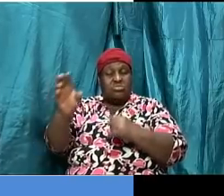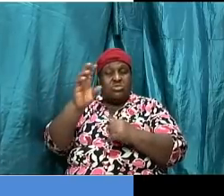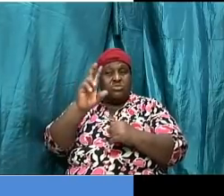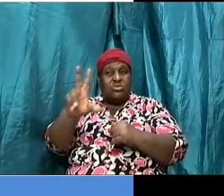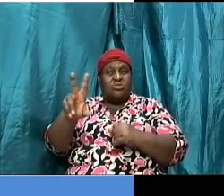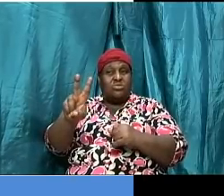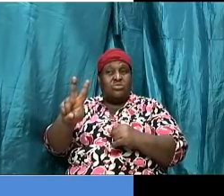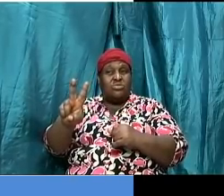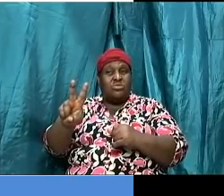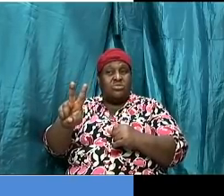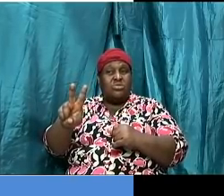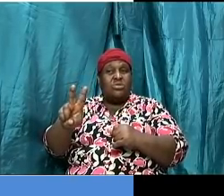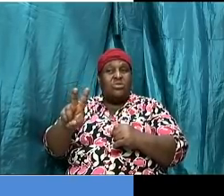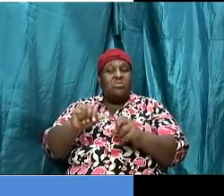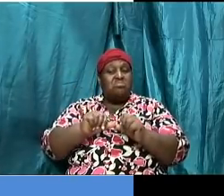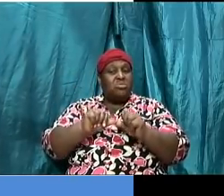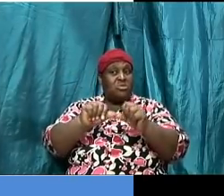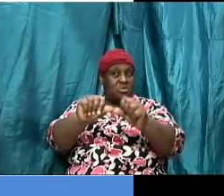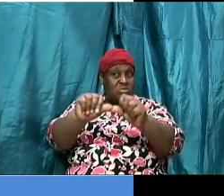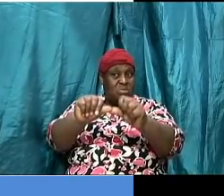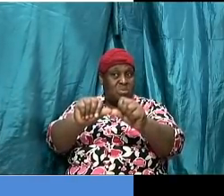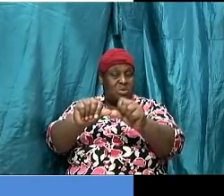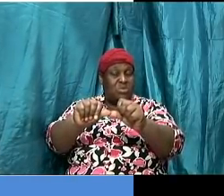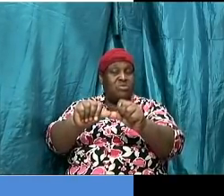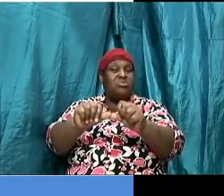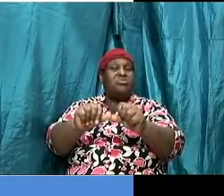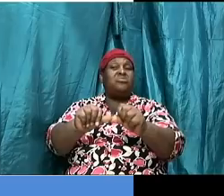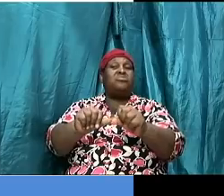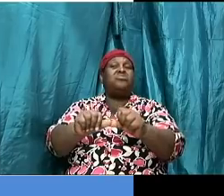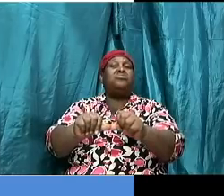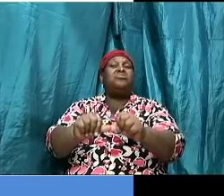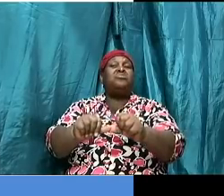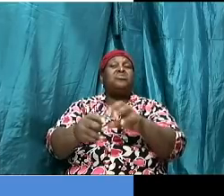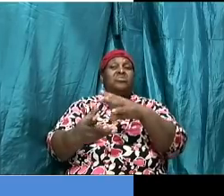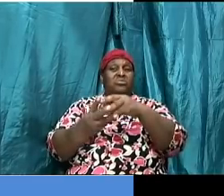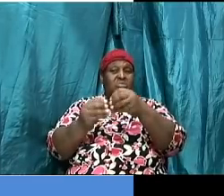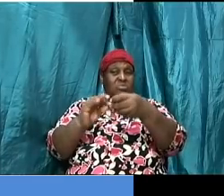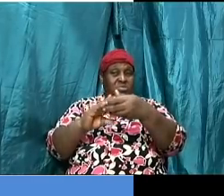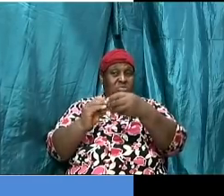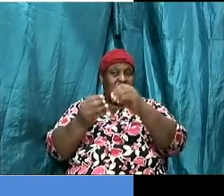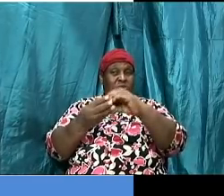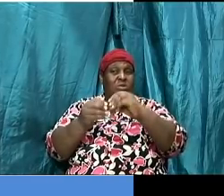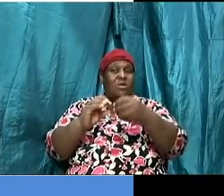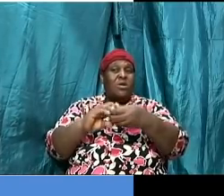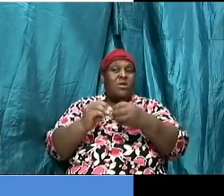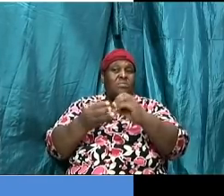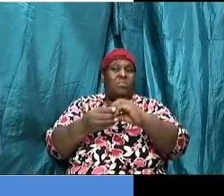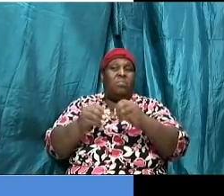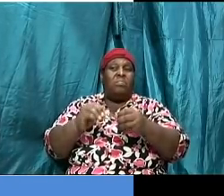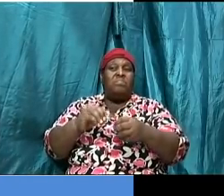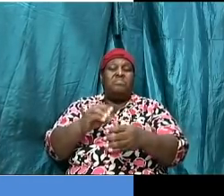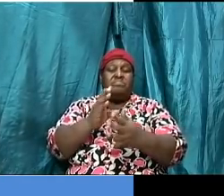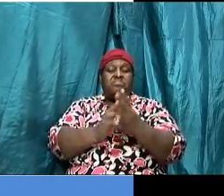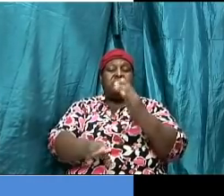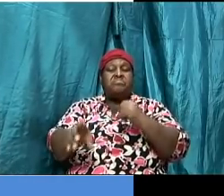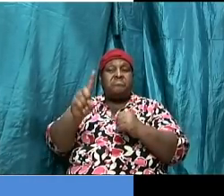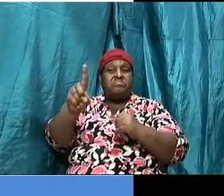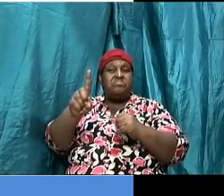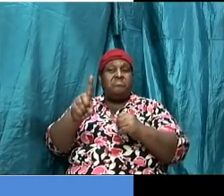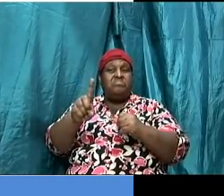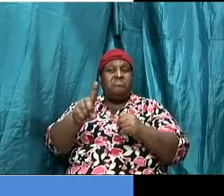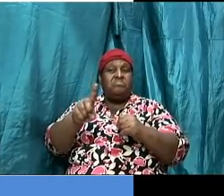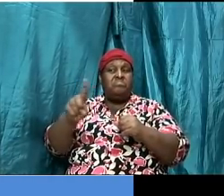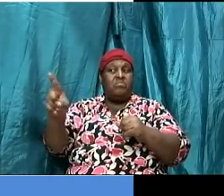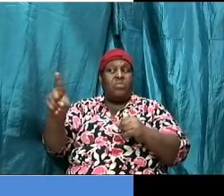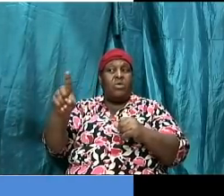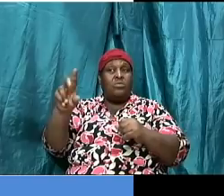it seemed as if there was a continuation. In other words, the story continued from chapter 1 into chapter 2. And in chapter